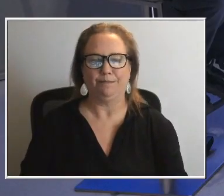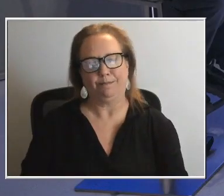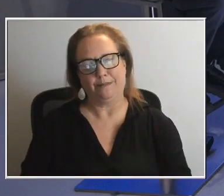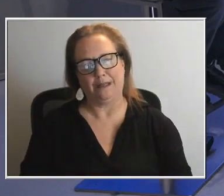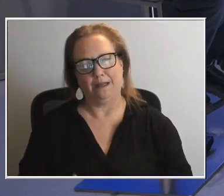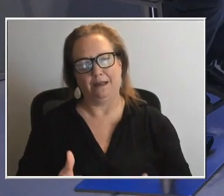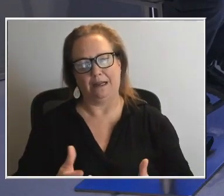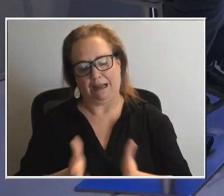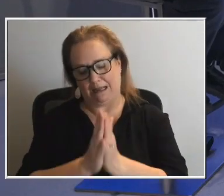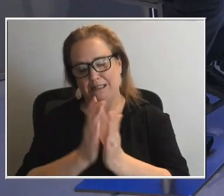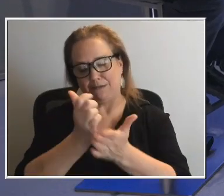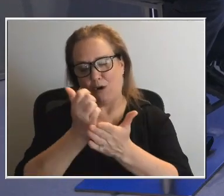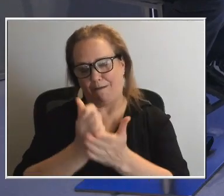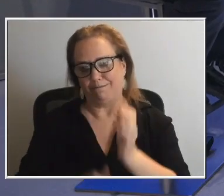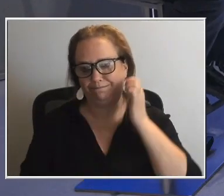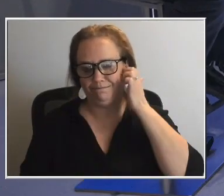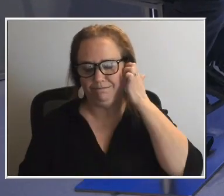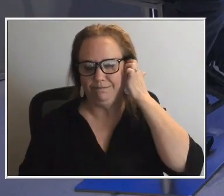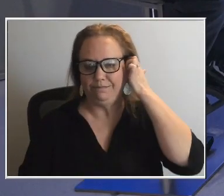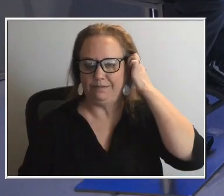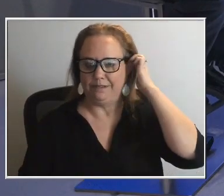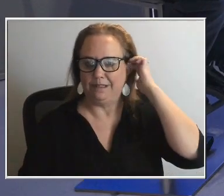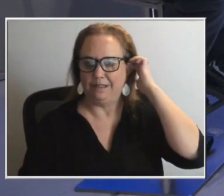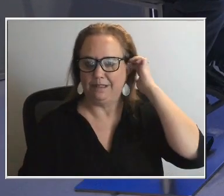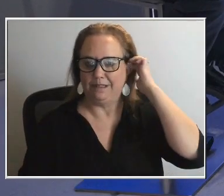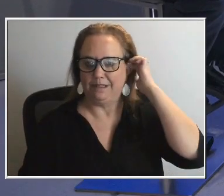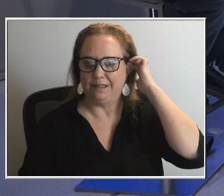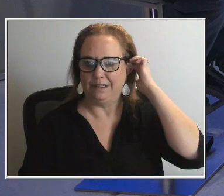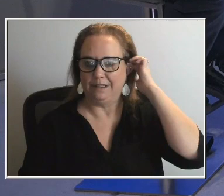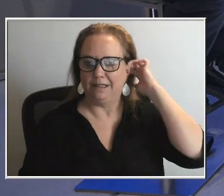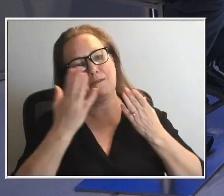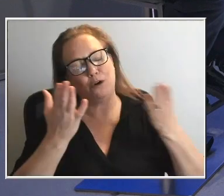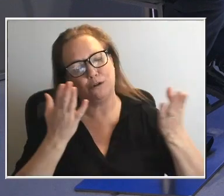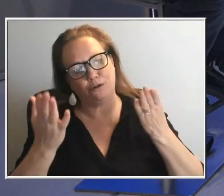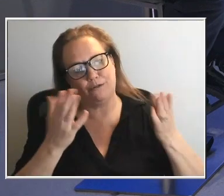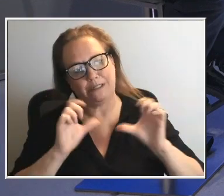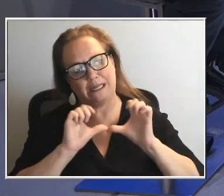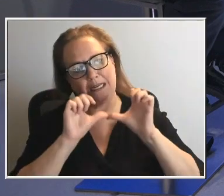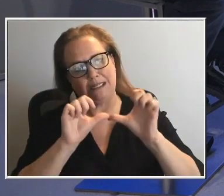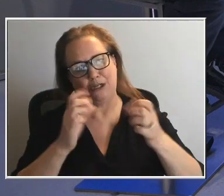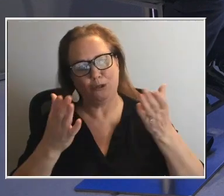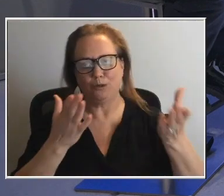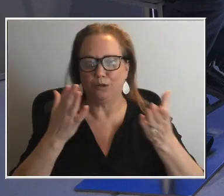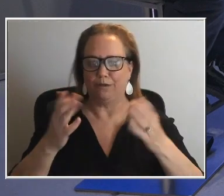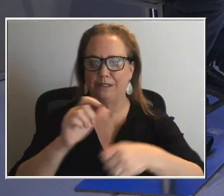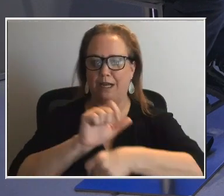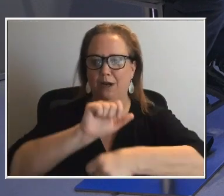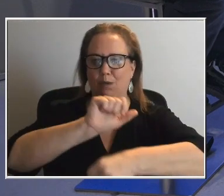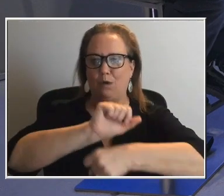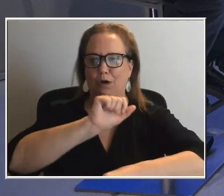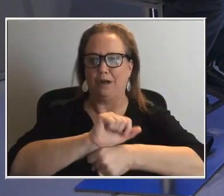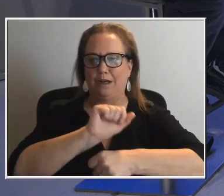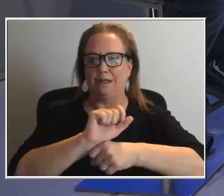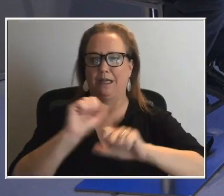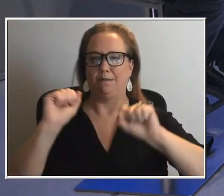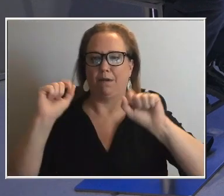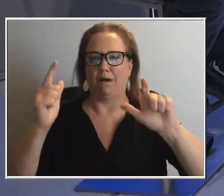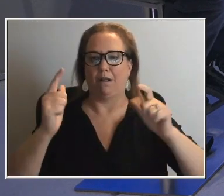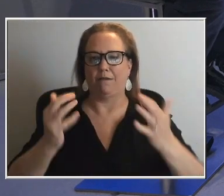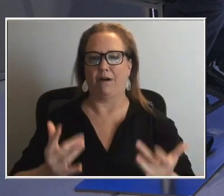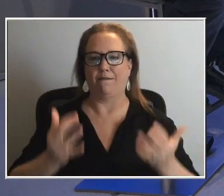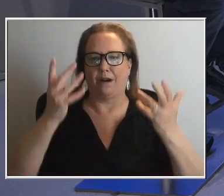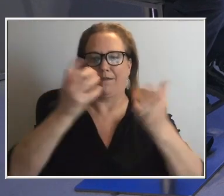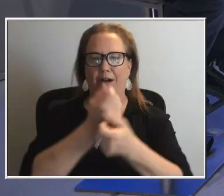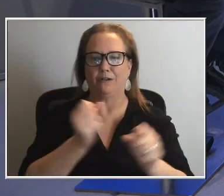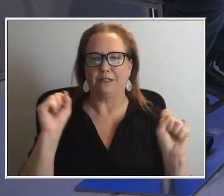did. We're glad you did. Thank you for your service and your continued service and work to keep all of our firefighters safe